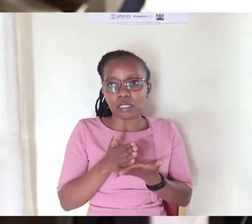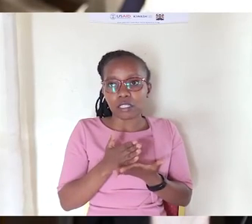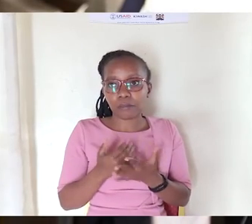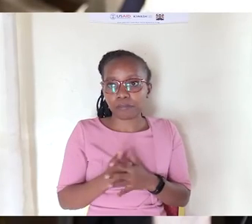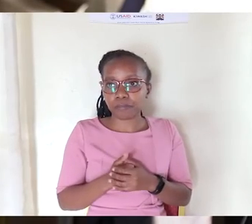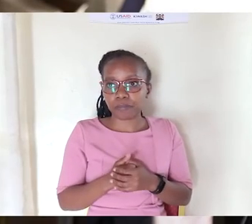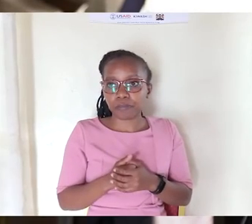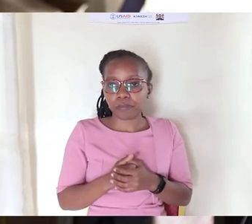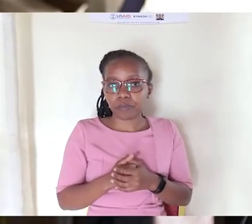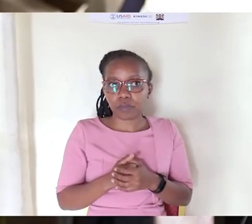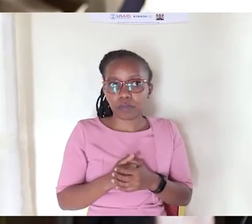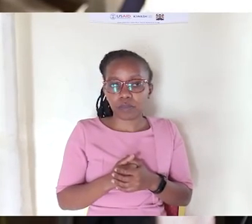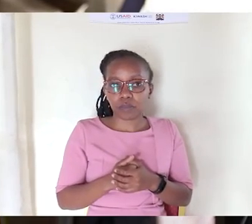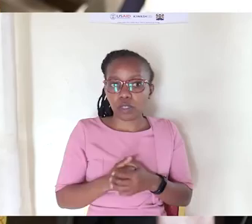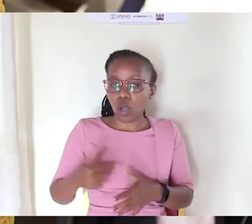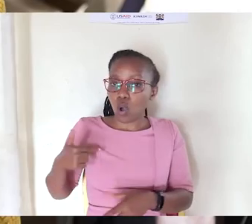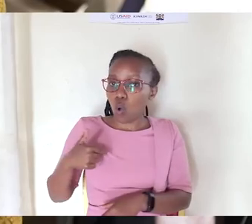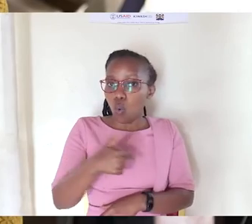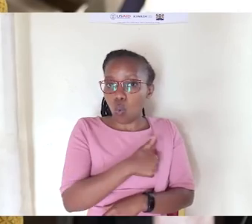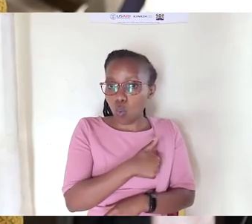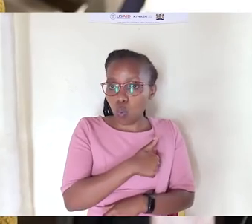So we in Angaza are saying,